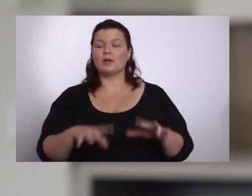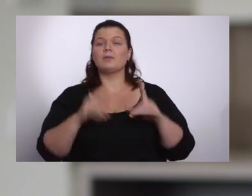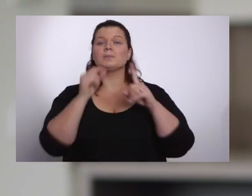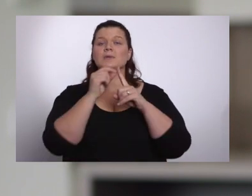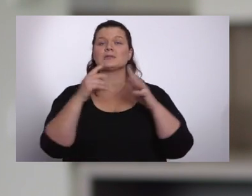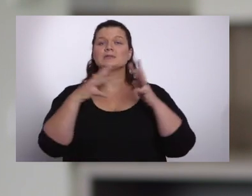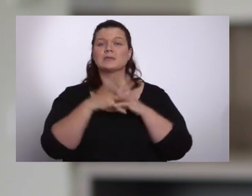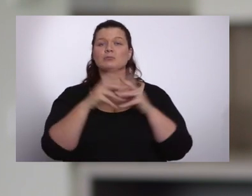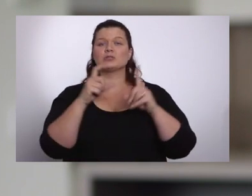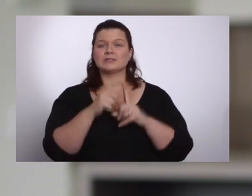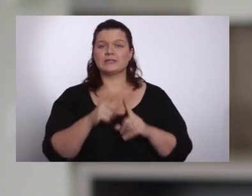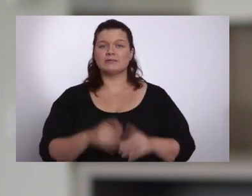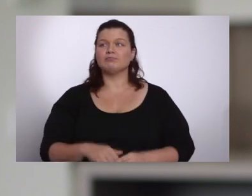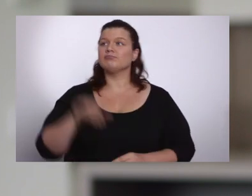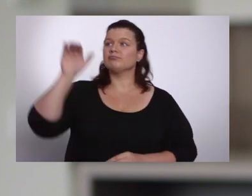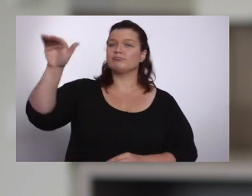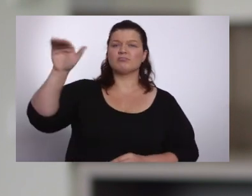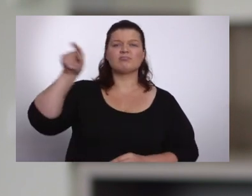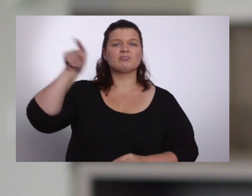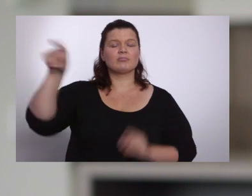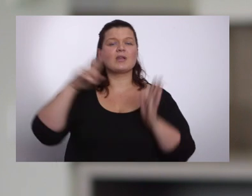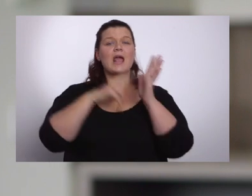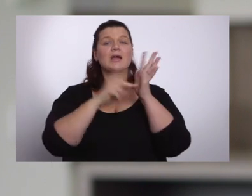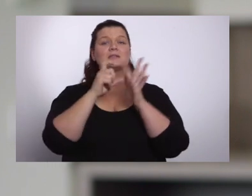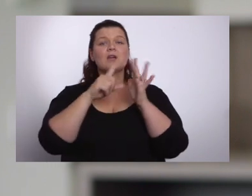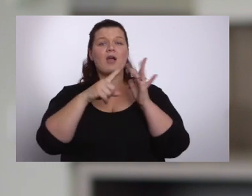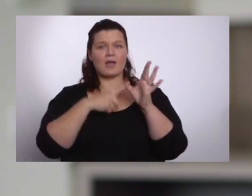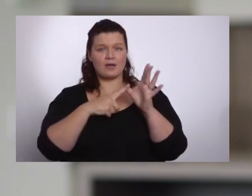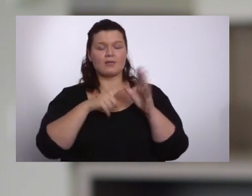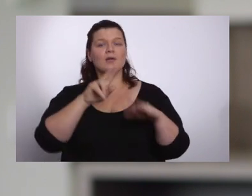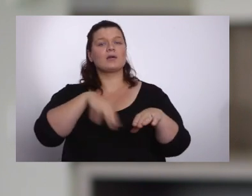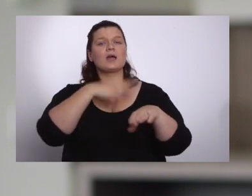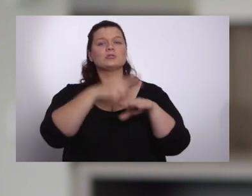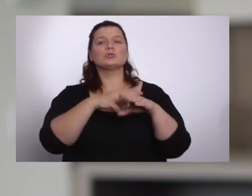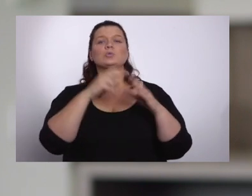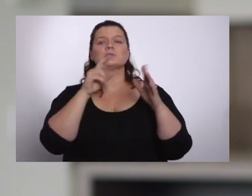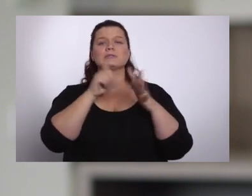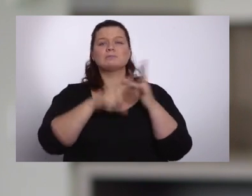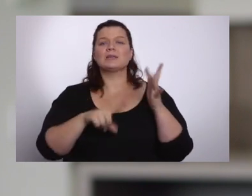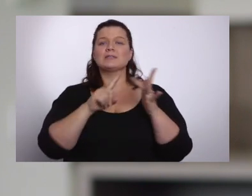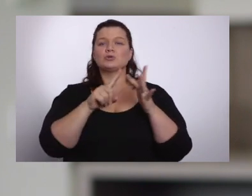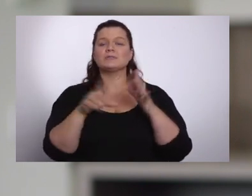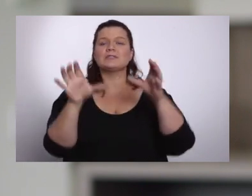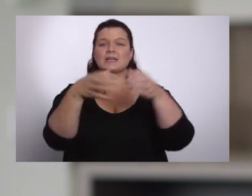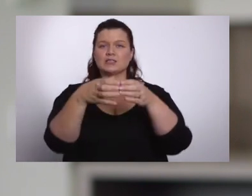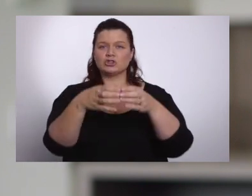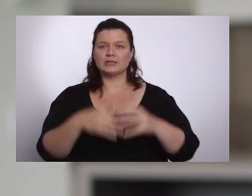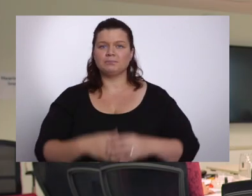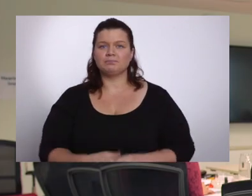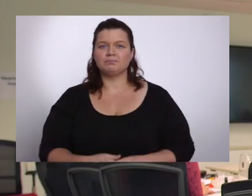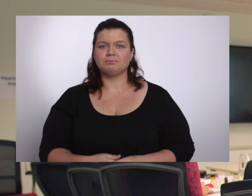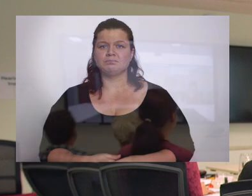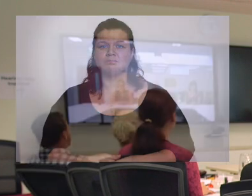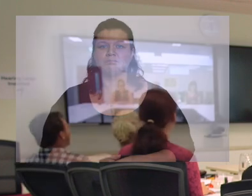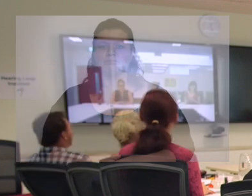with the idea of a completely innovative way to get feedback on the NDIS and we said what we could do is